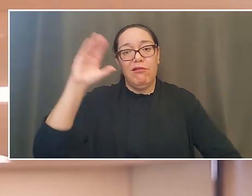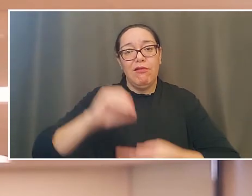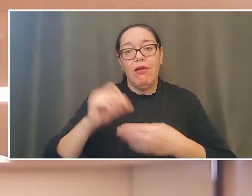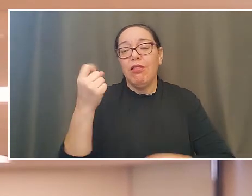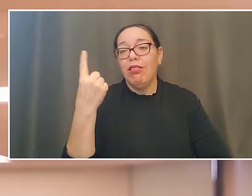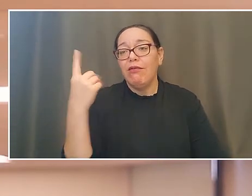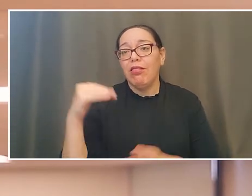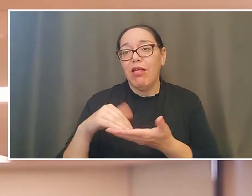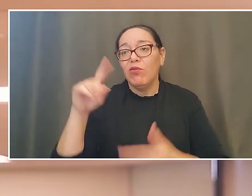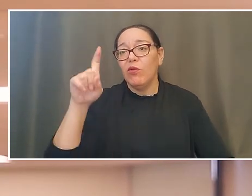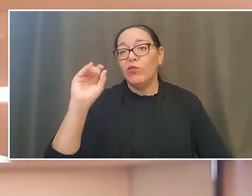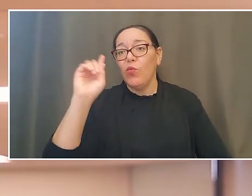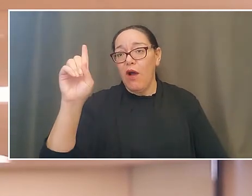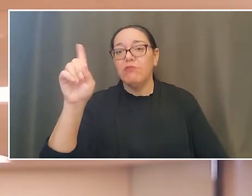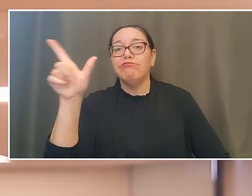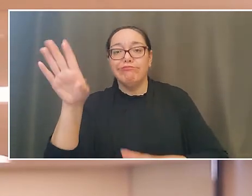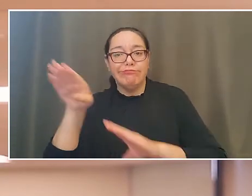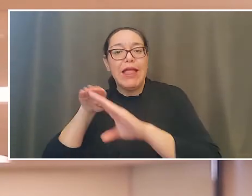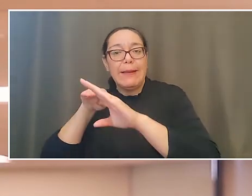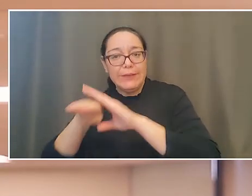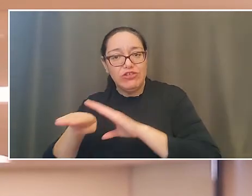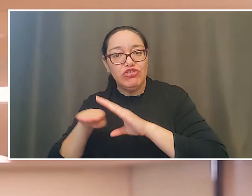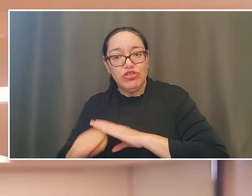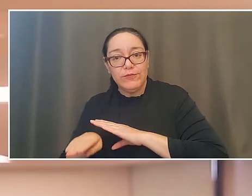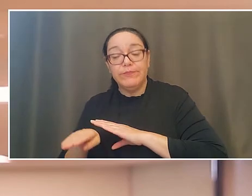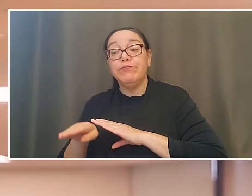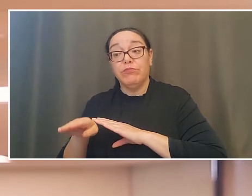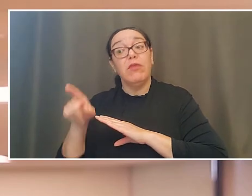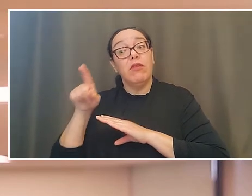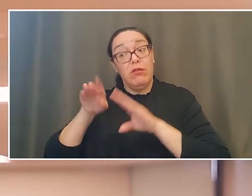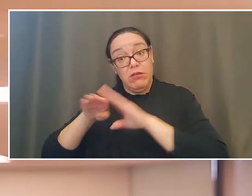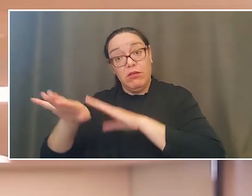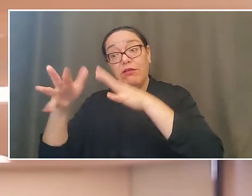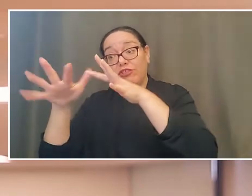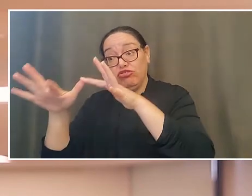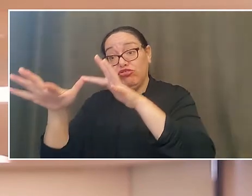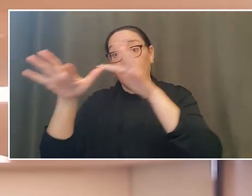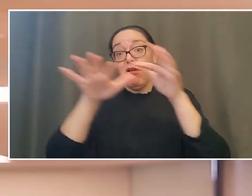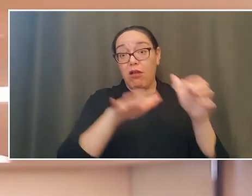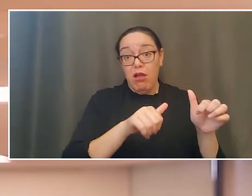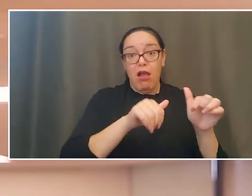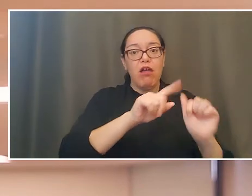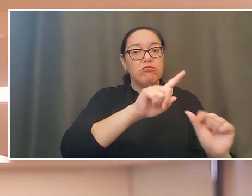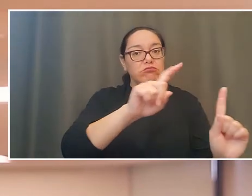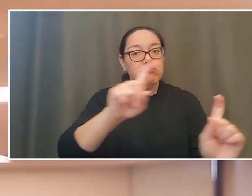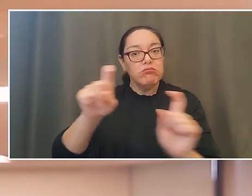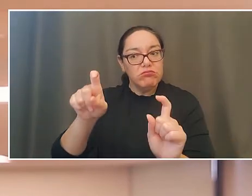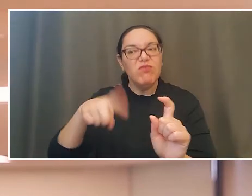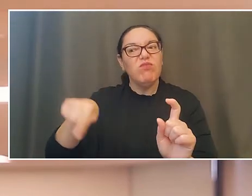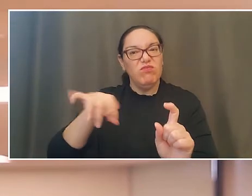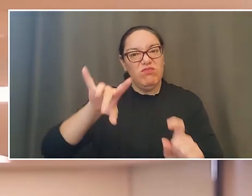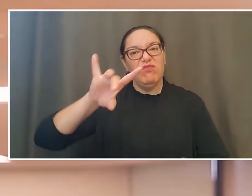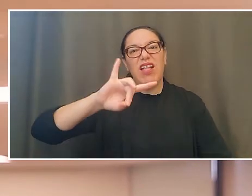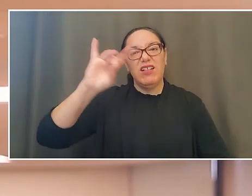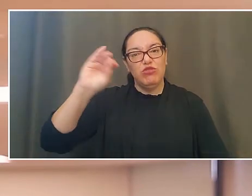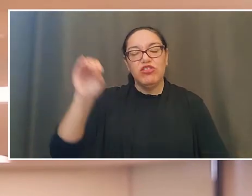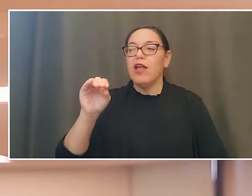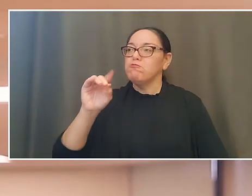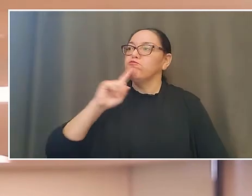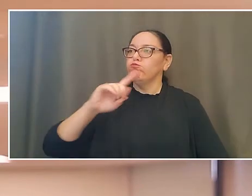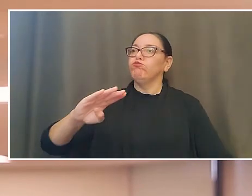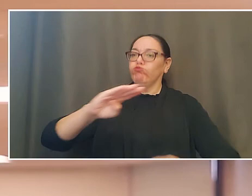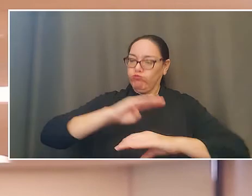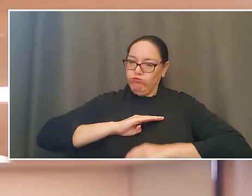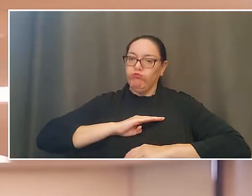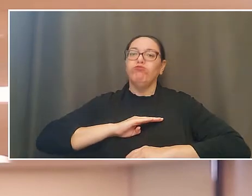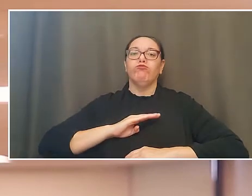11,101 admissions, and the post-treatment surveys indicated that 88% of those consumers reported satisfaction with their